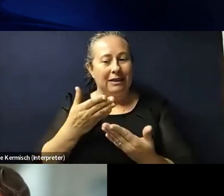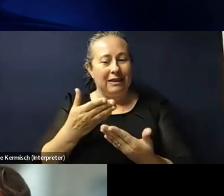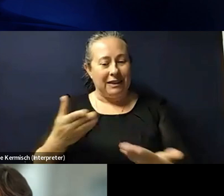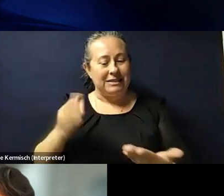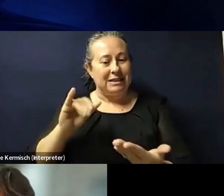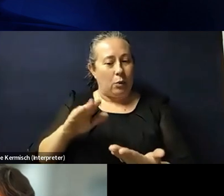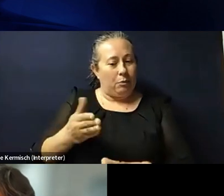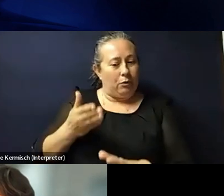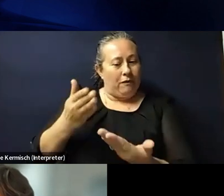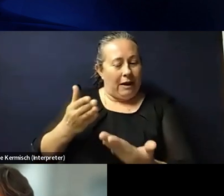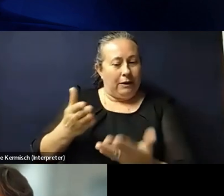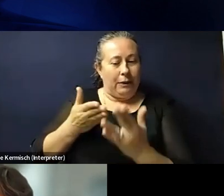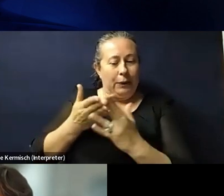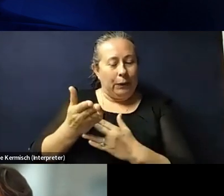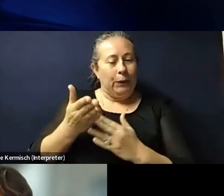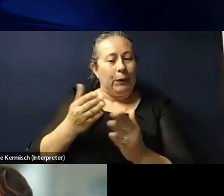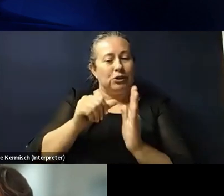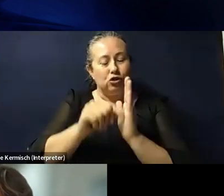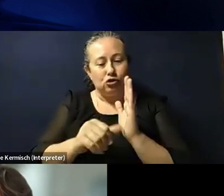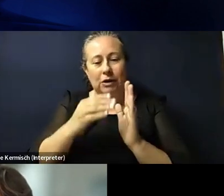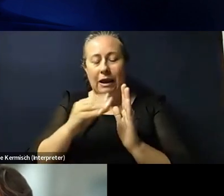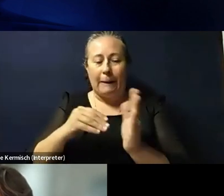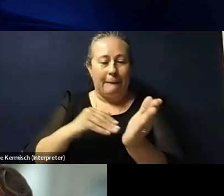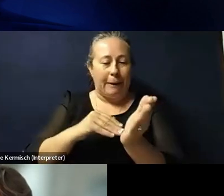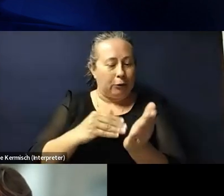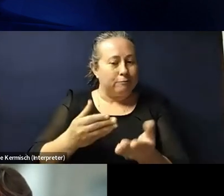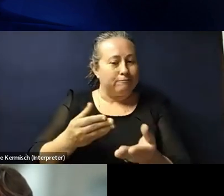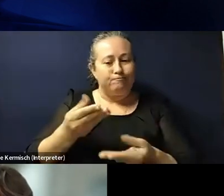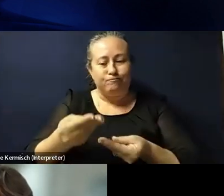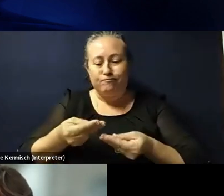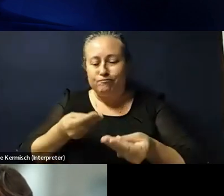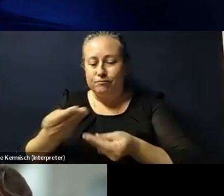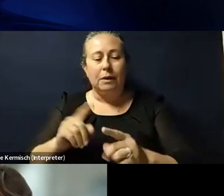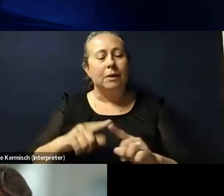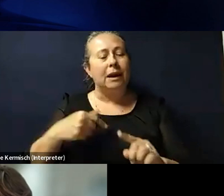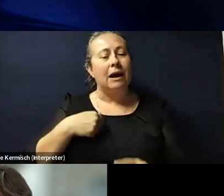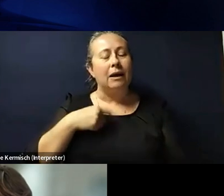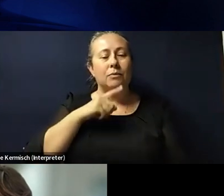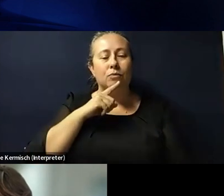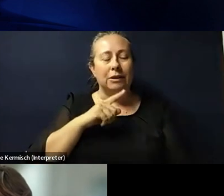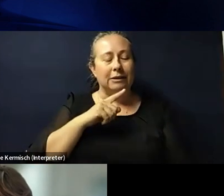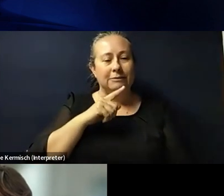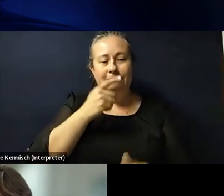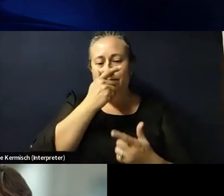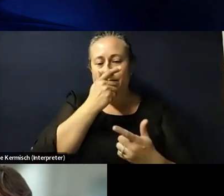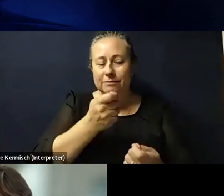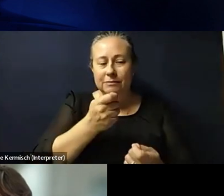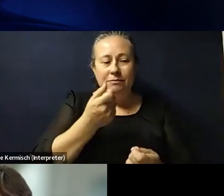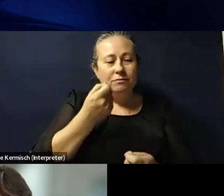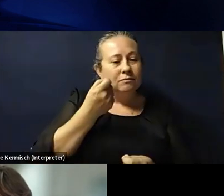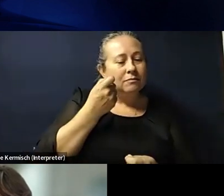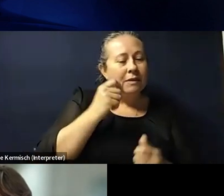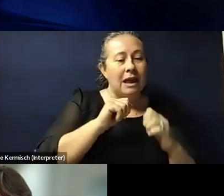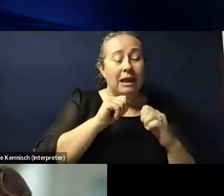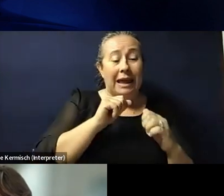and surgical valor. But I'm very interested in viewing how either deaf people were